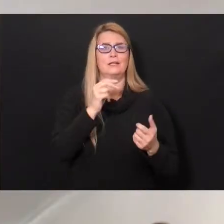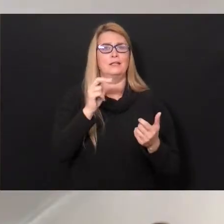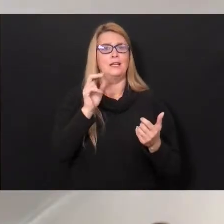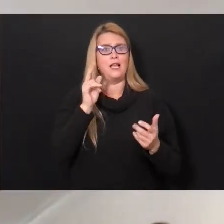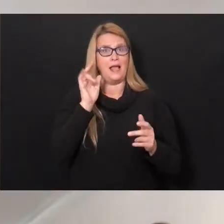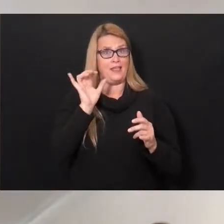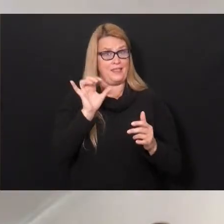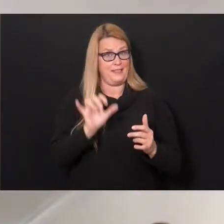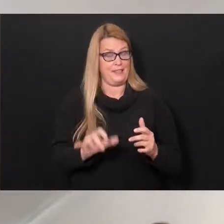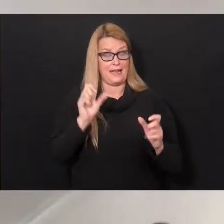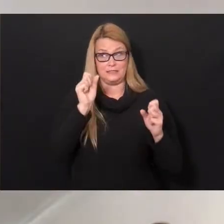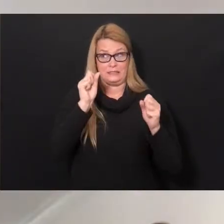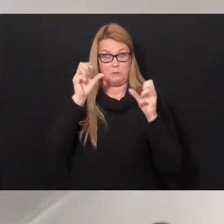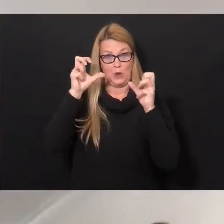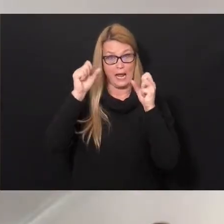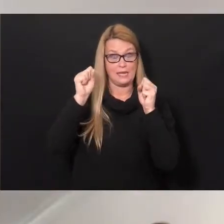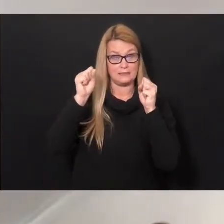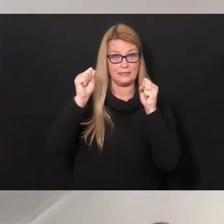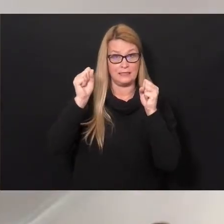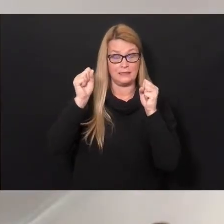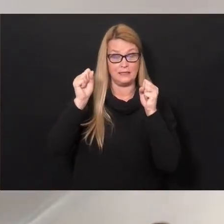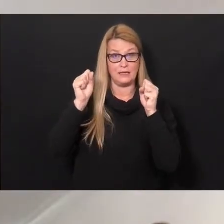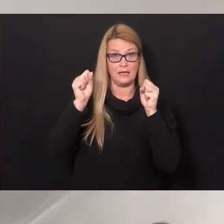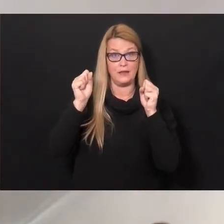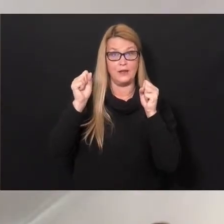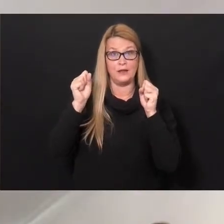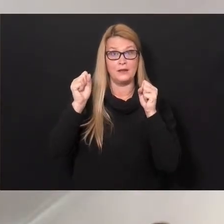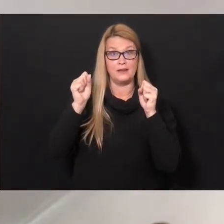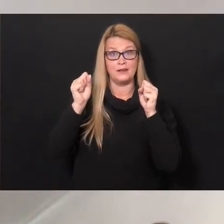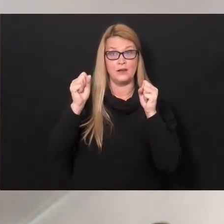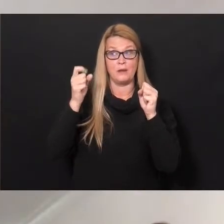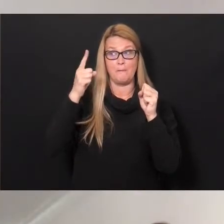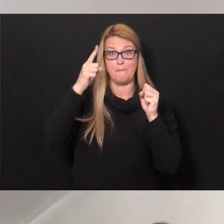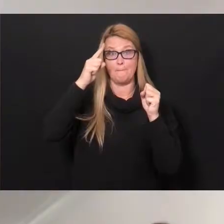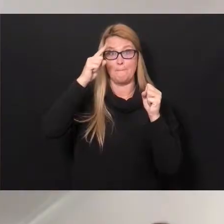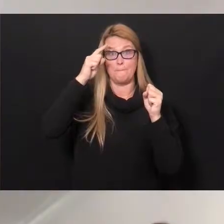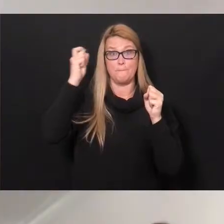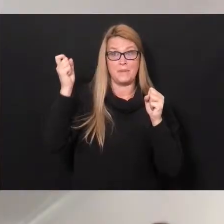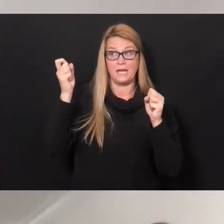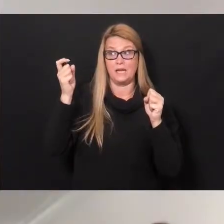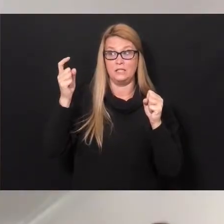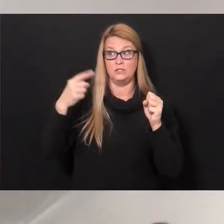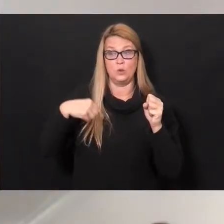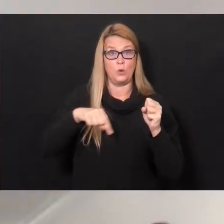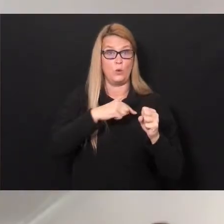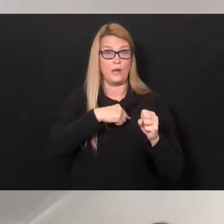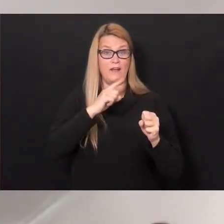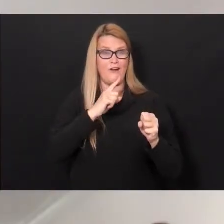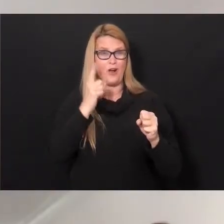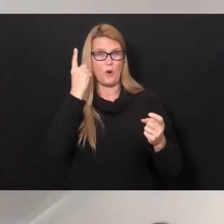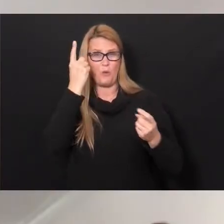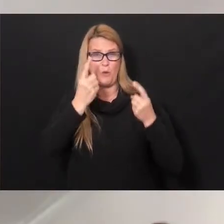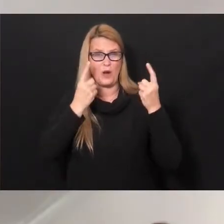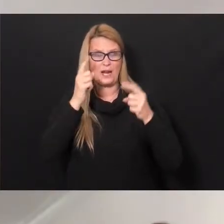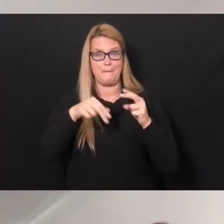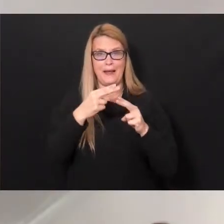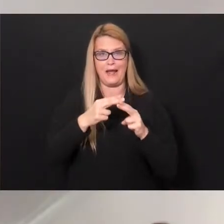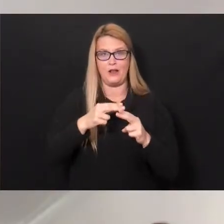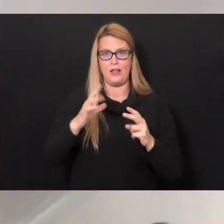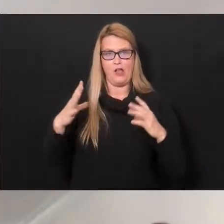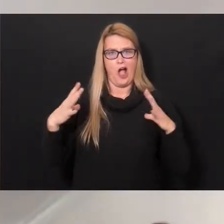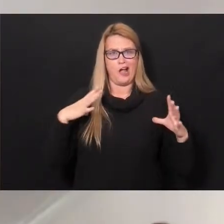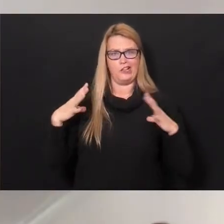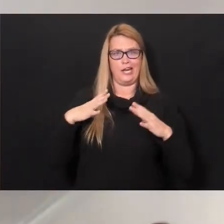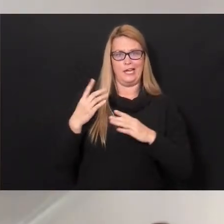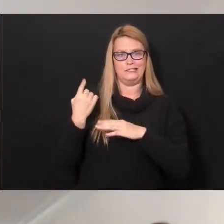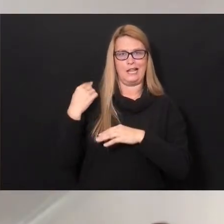frankly very surprising given the worry about the December holidays and New Year, where